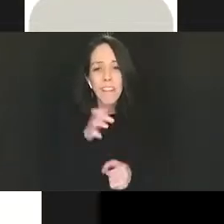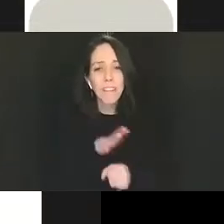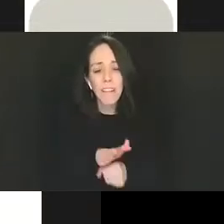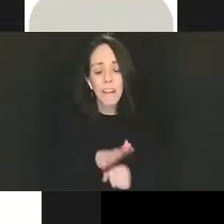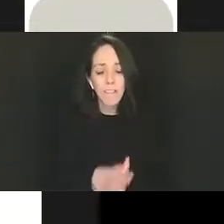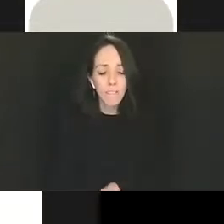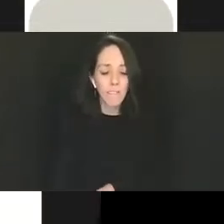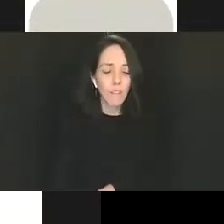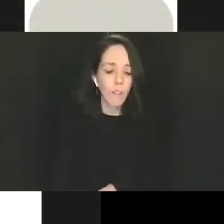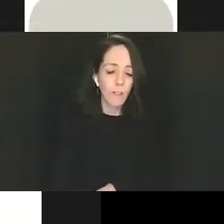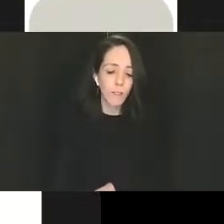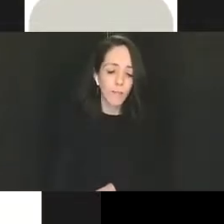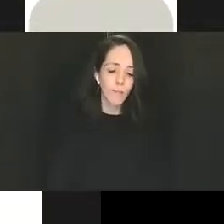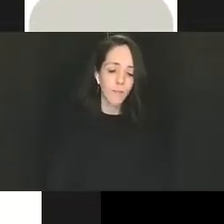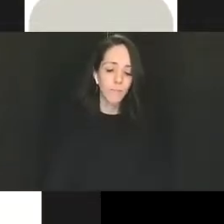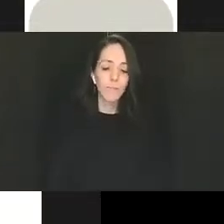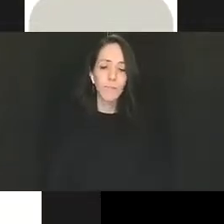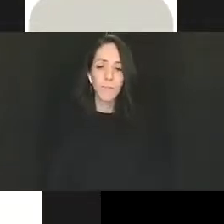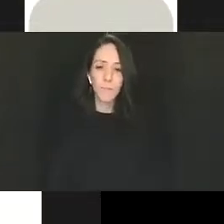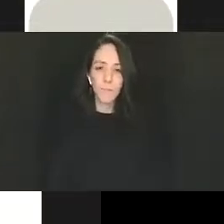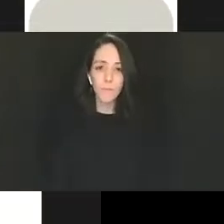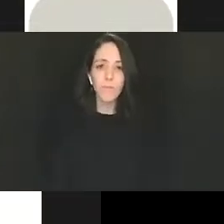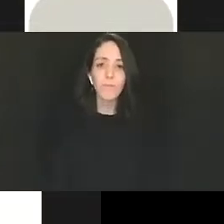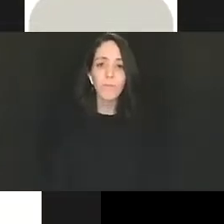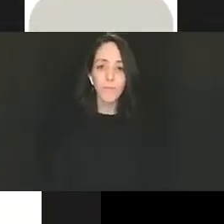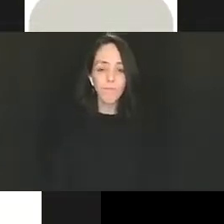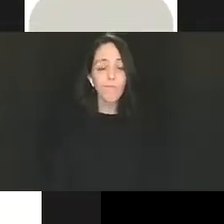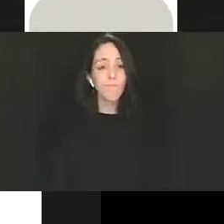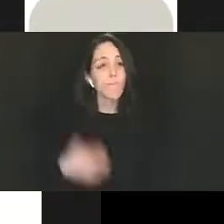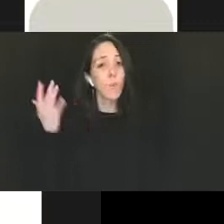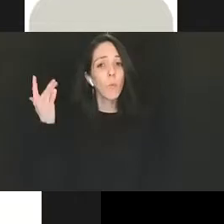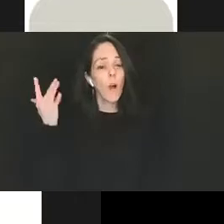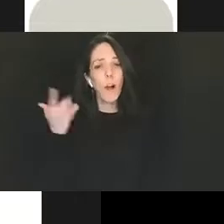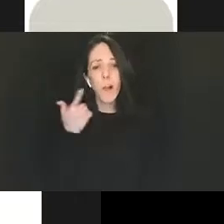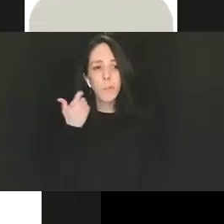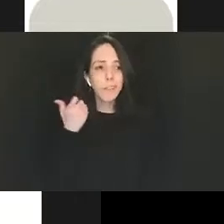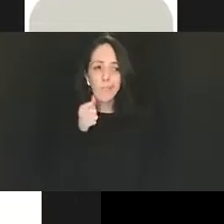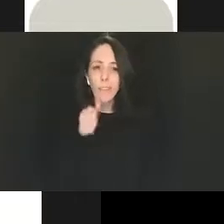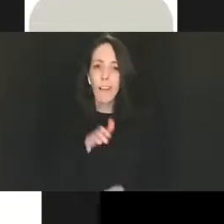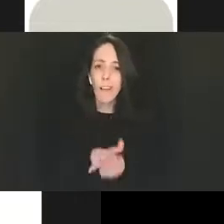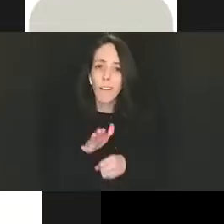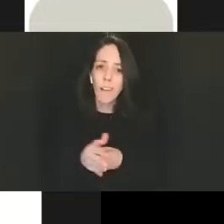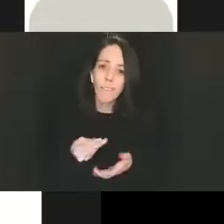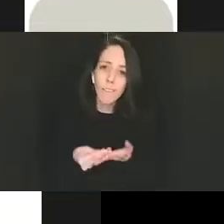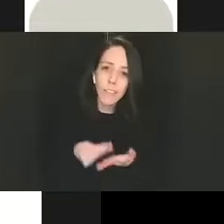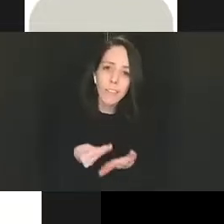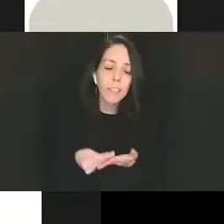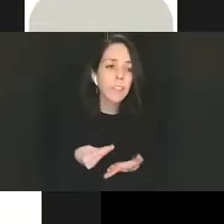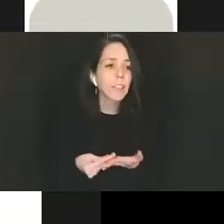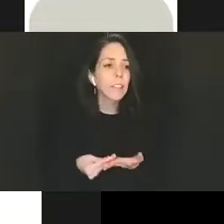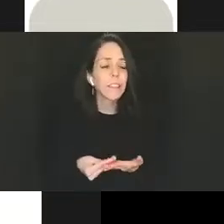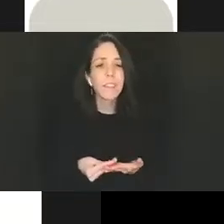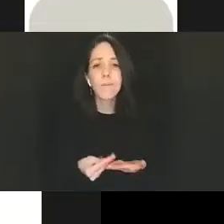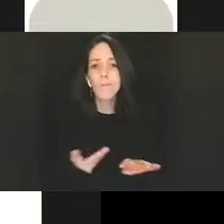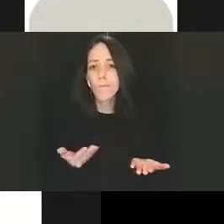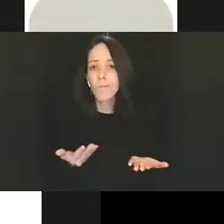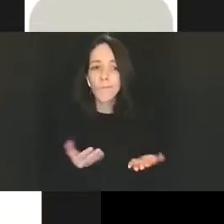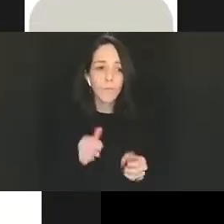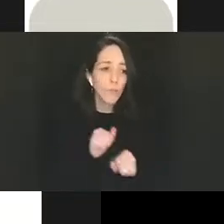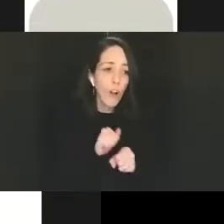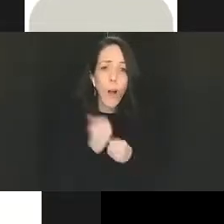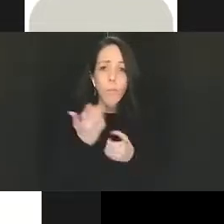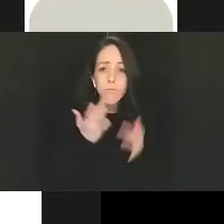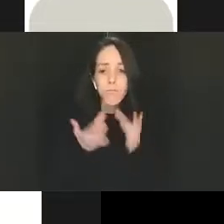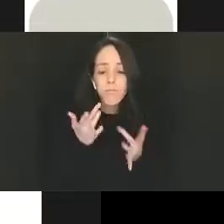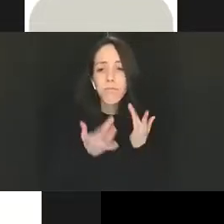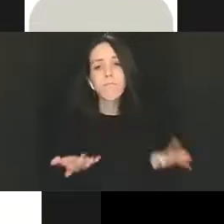their capacity. And that's because lack of funding, workforce issues. So I